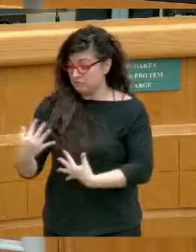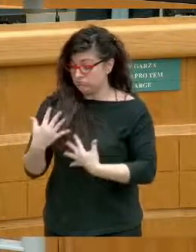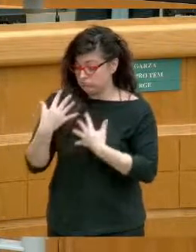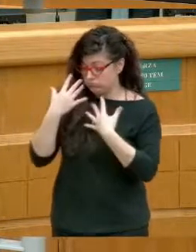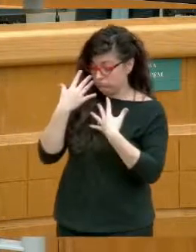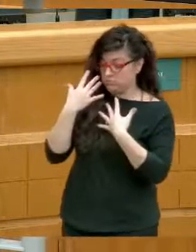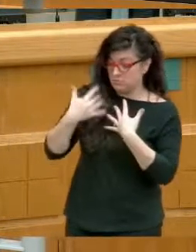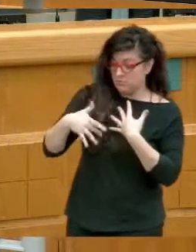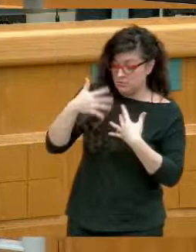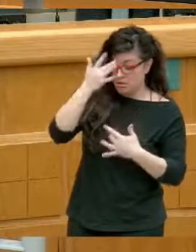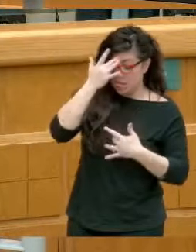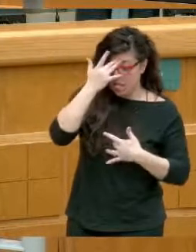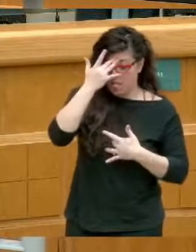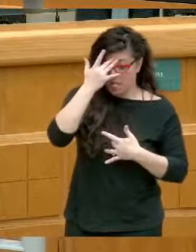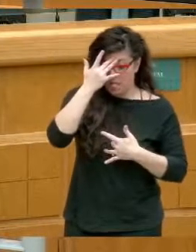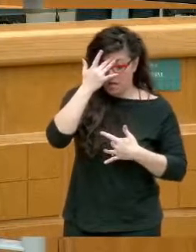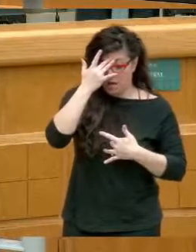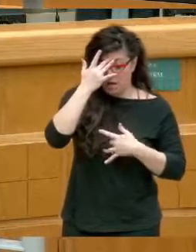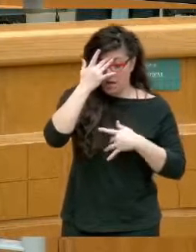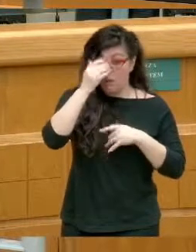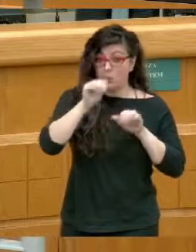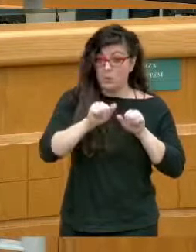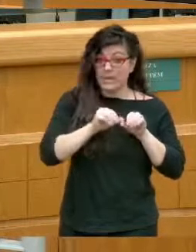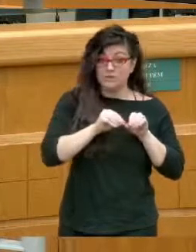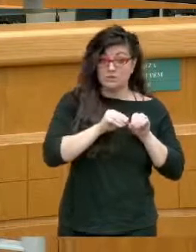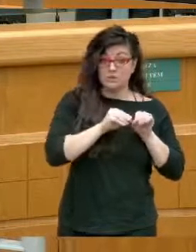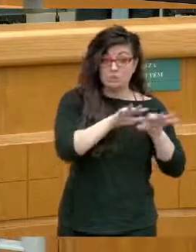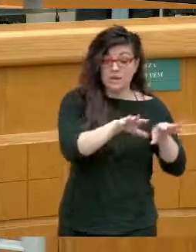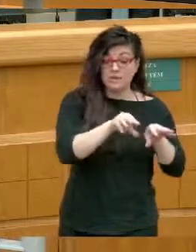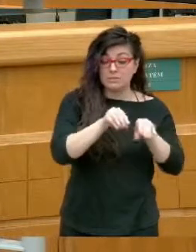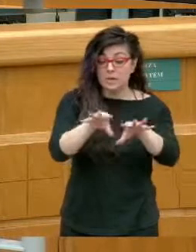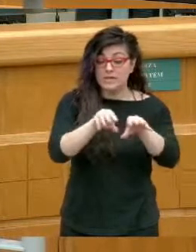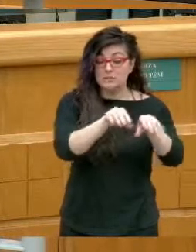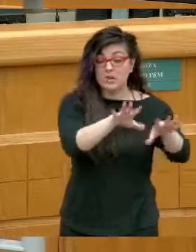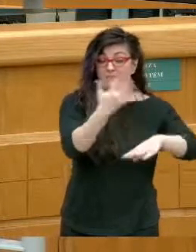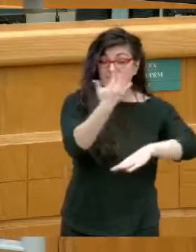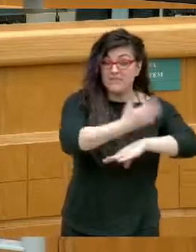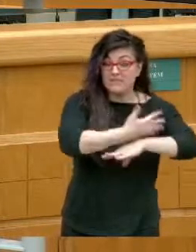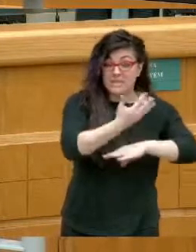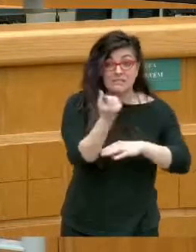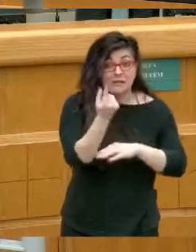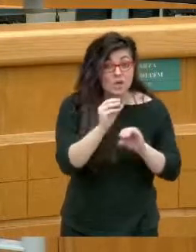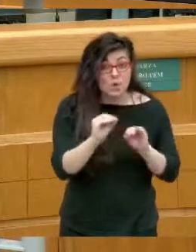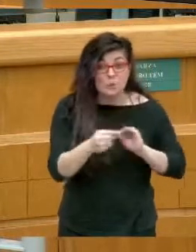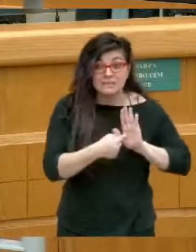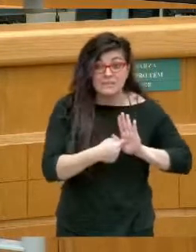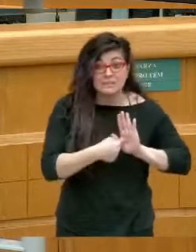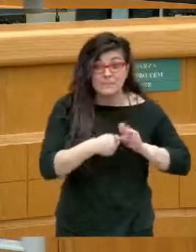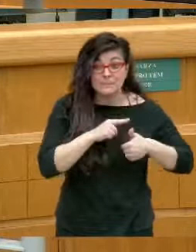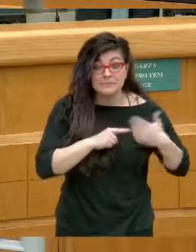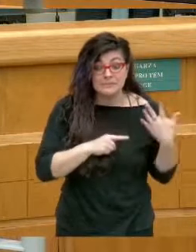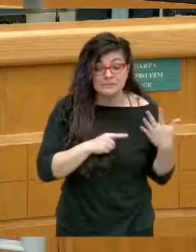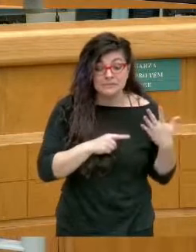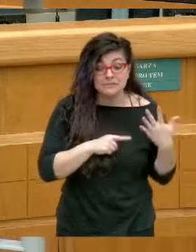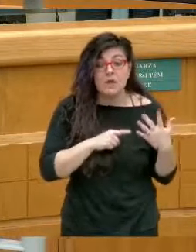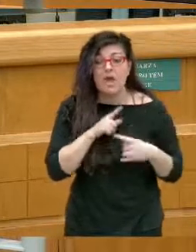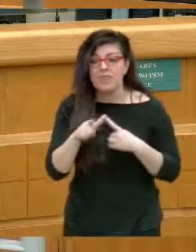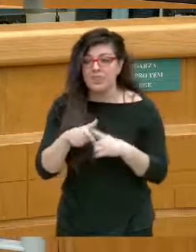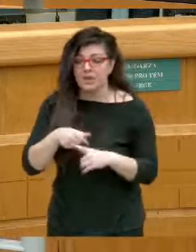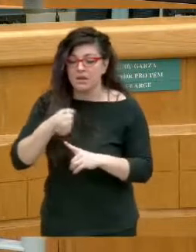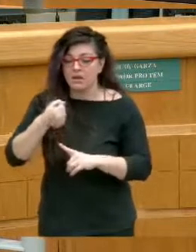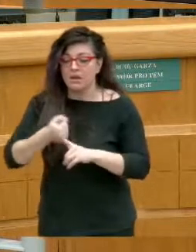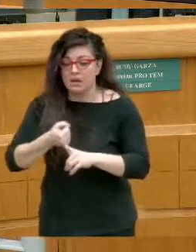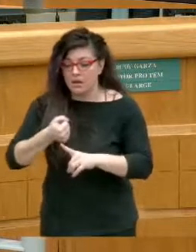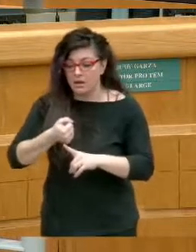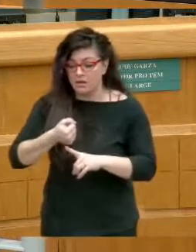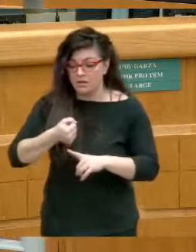on average and when you become symptomatic. And then once you become symptomatic, most of us don't get a sniffle and